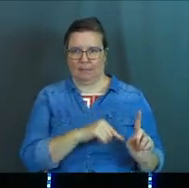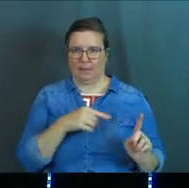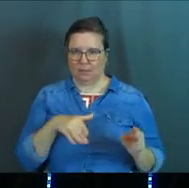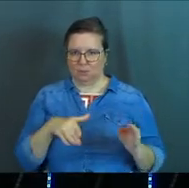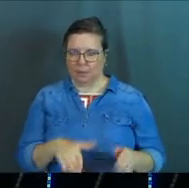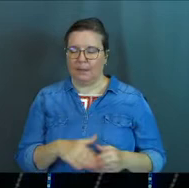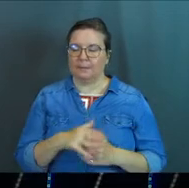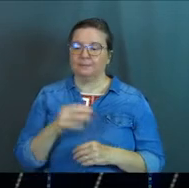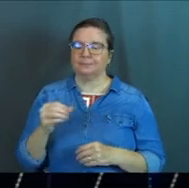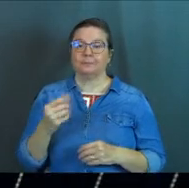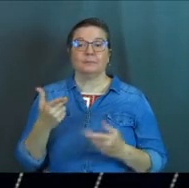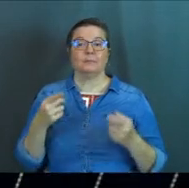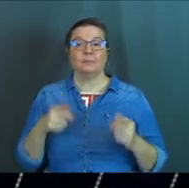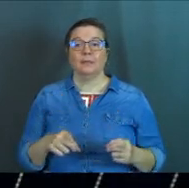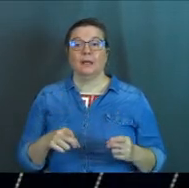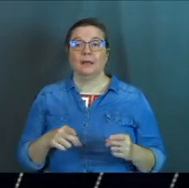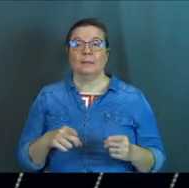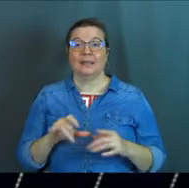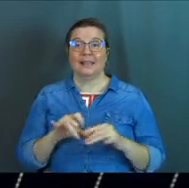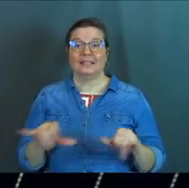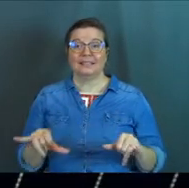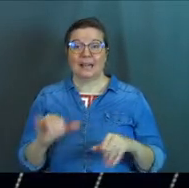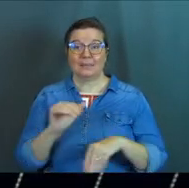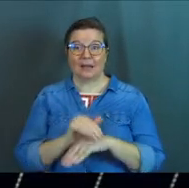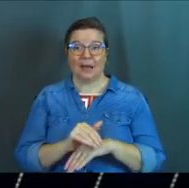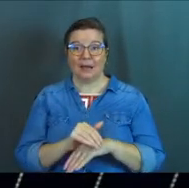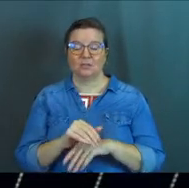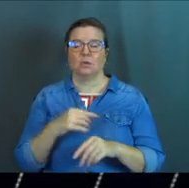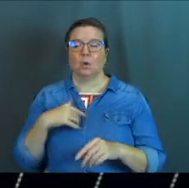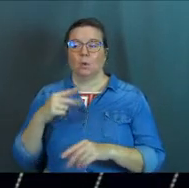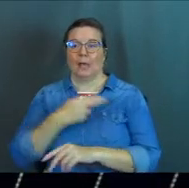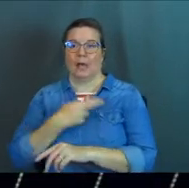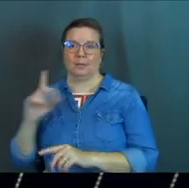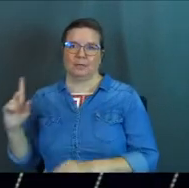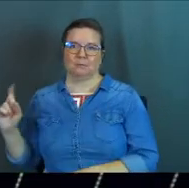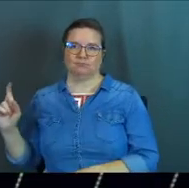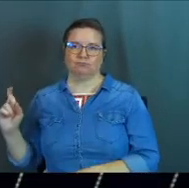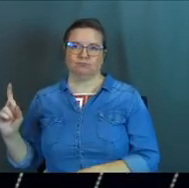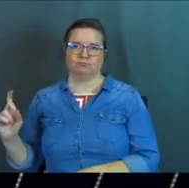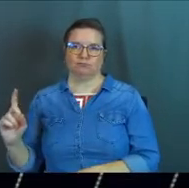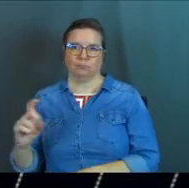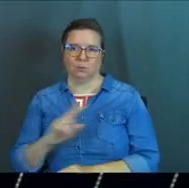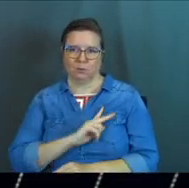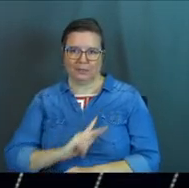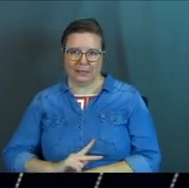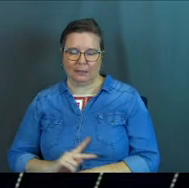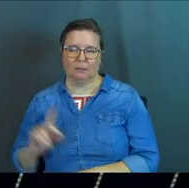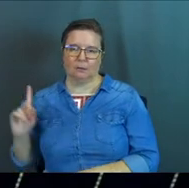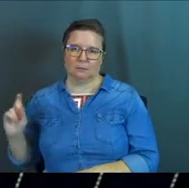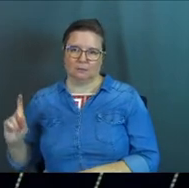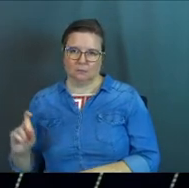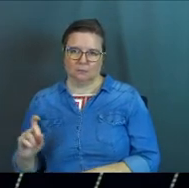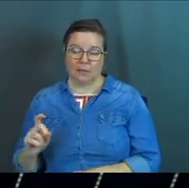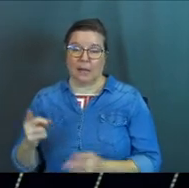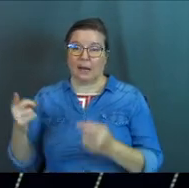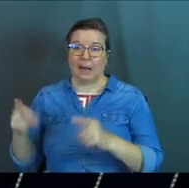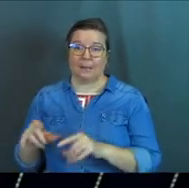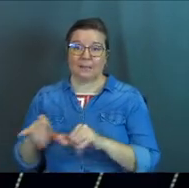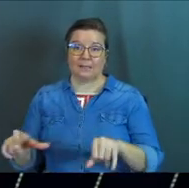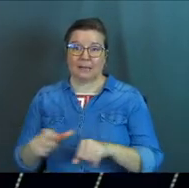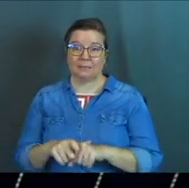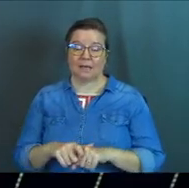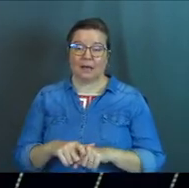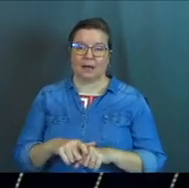way. And it just so happens that the same exact night, and I say it just so happens, but you know this is God, right? Like God